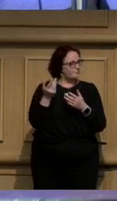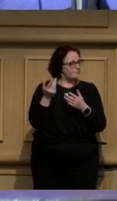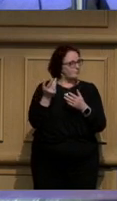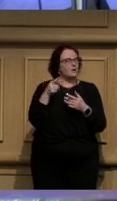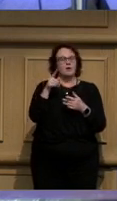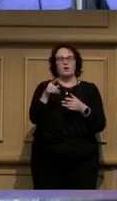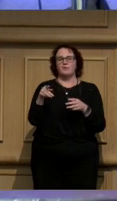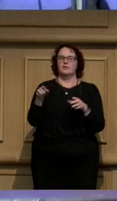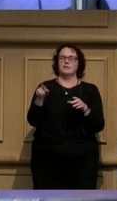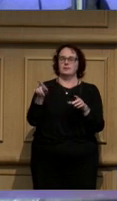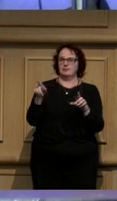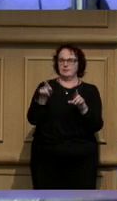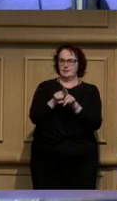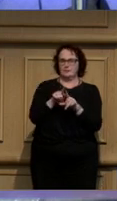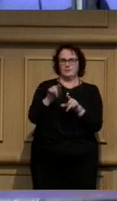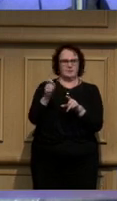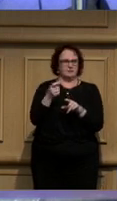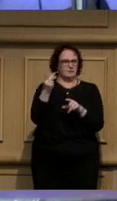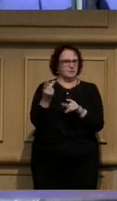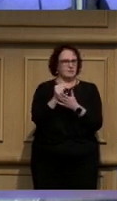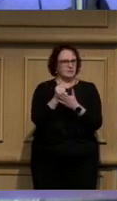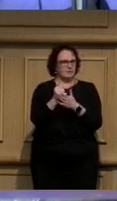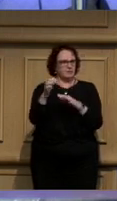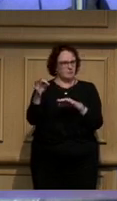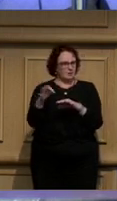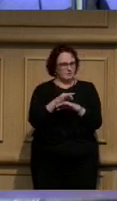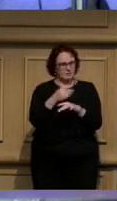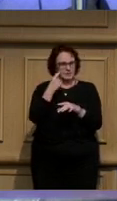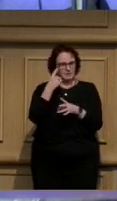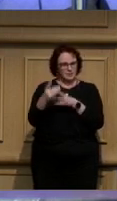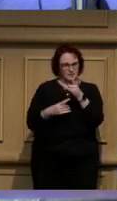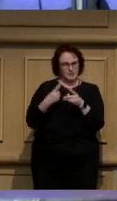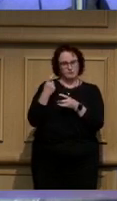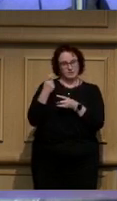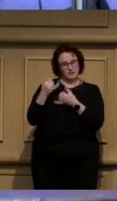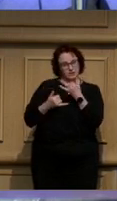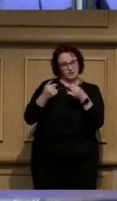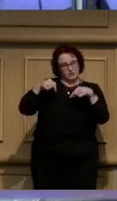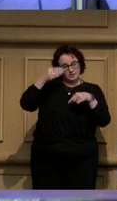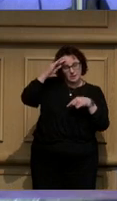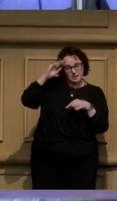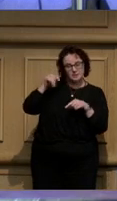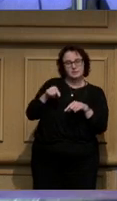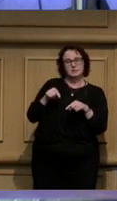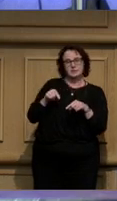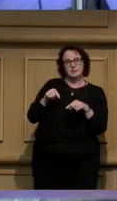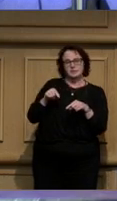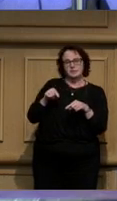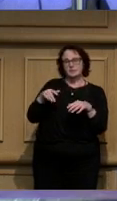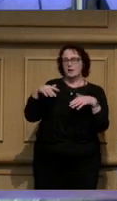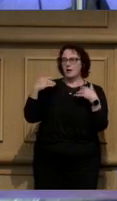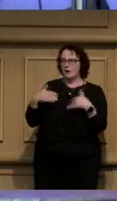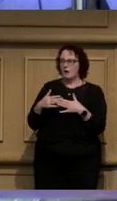same-sex marriage, and achieving these things in the past few years. So mm-hmm. for me, it's very